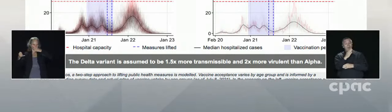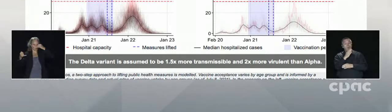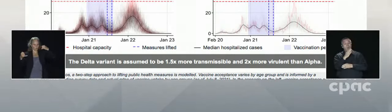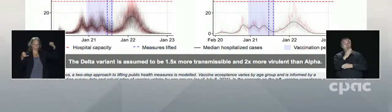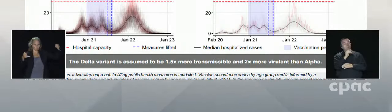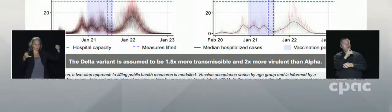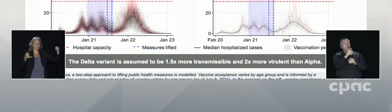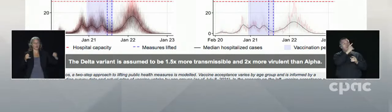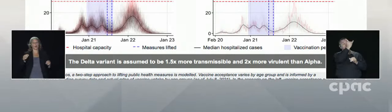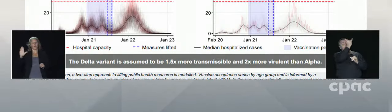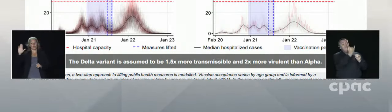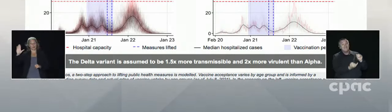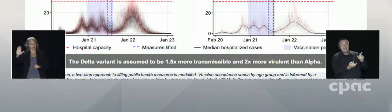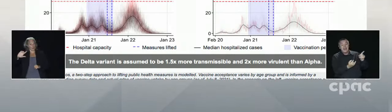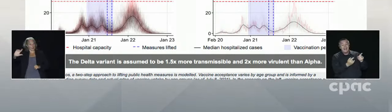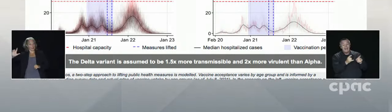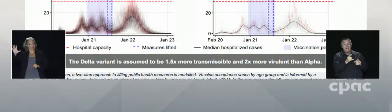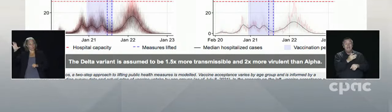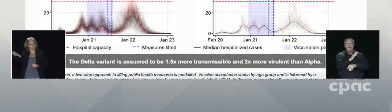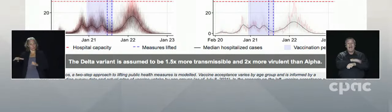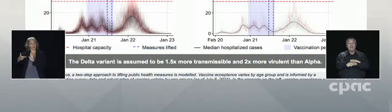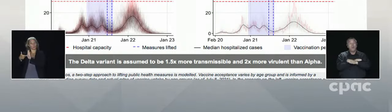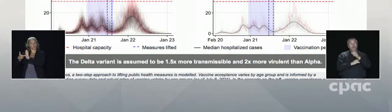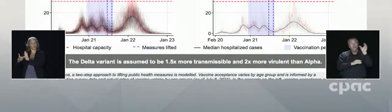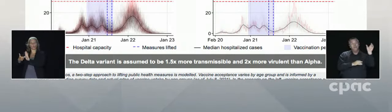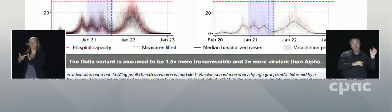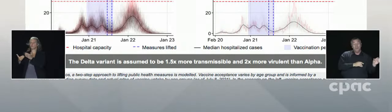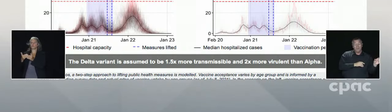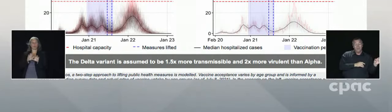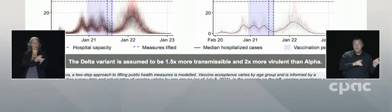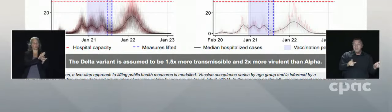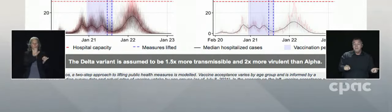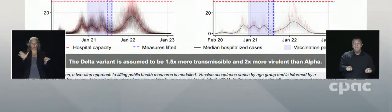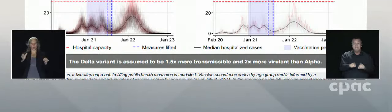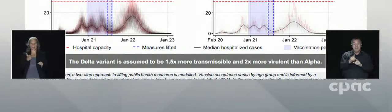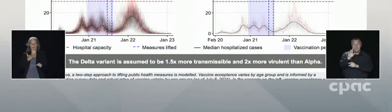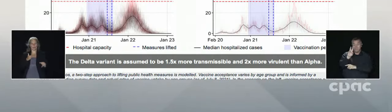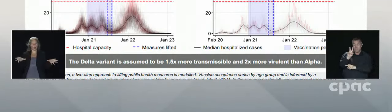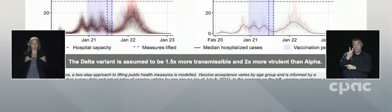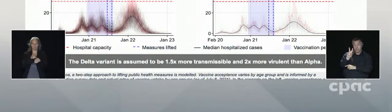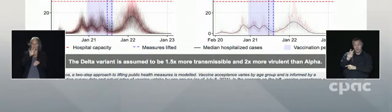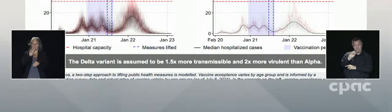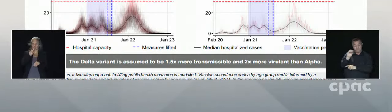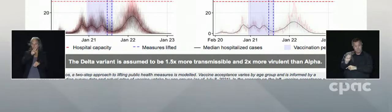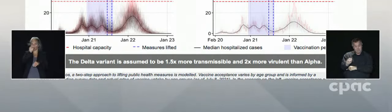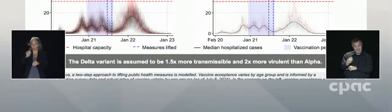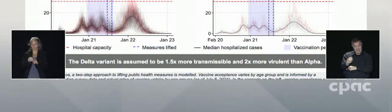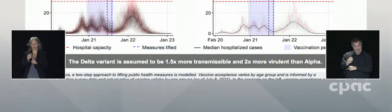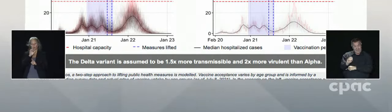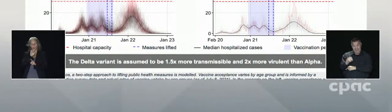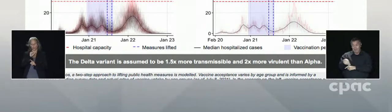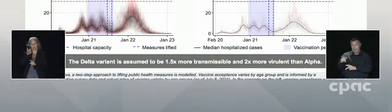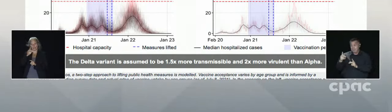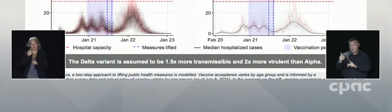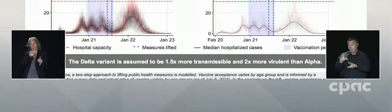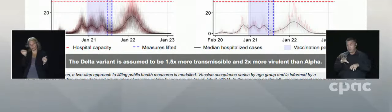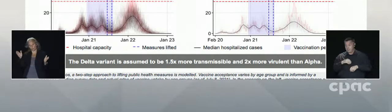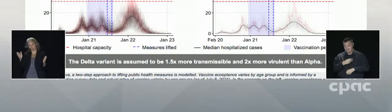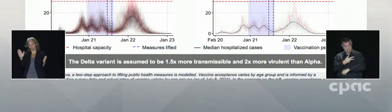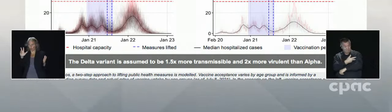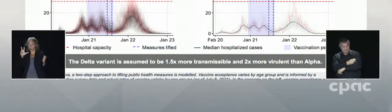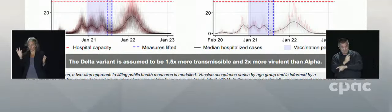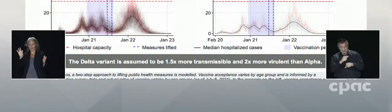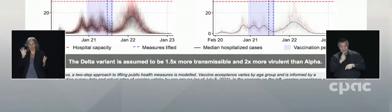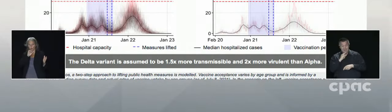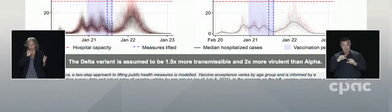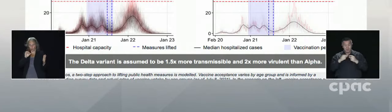left shows that even with 72% vaccine acceptance, in the 18 to 39-year-olds, there